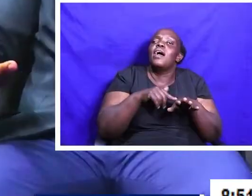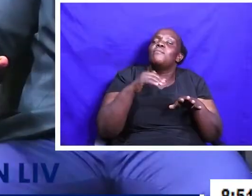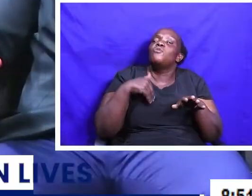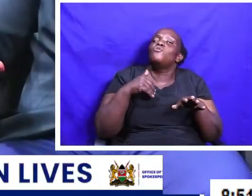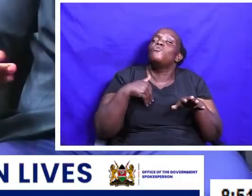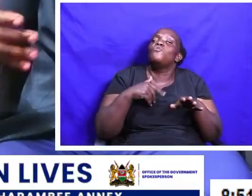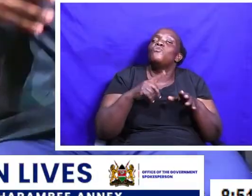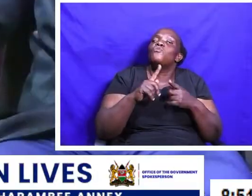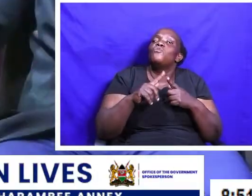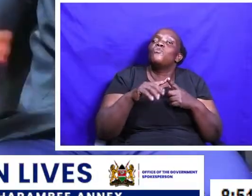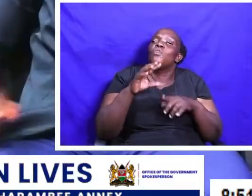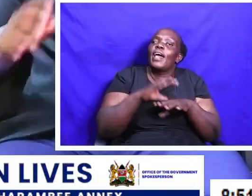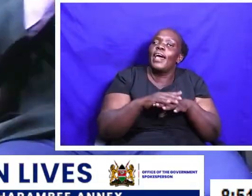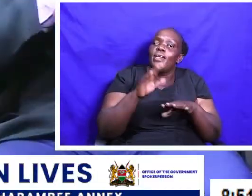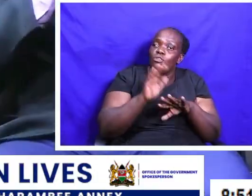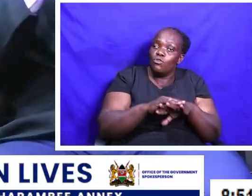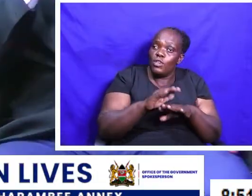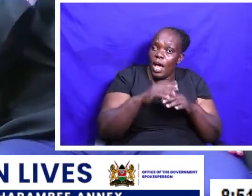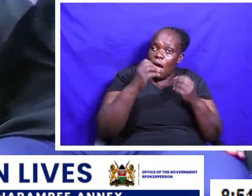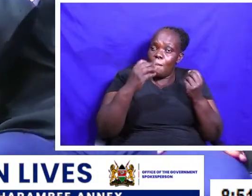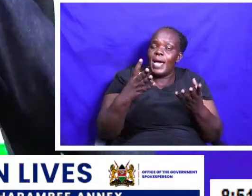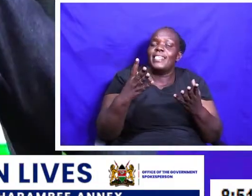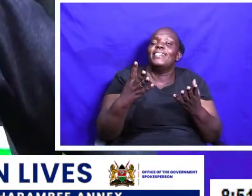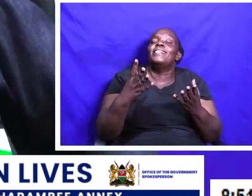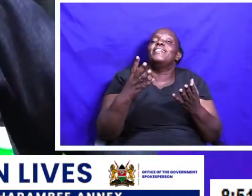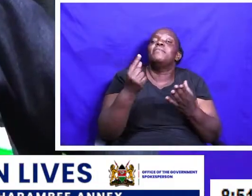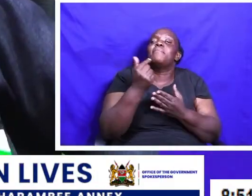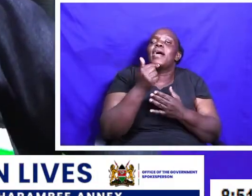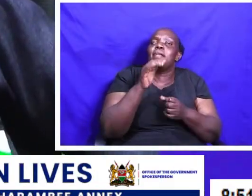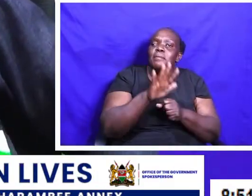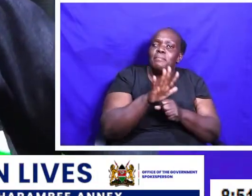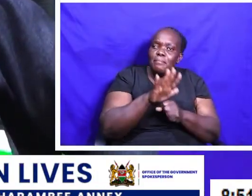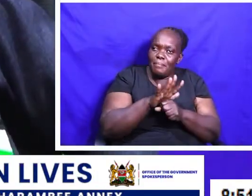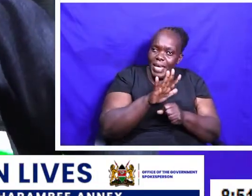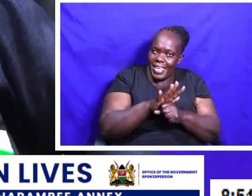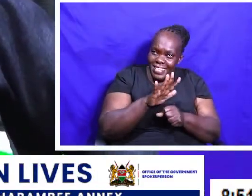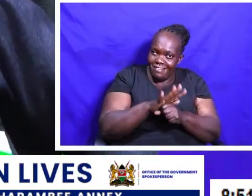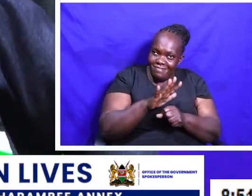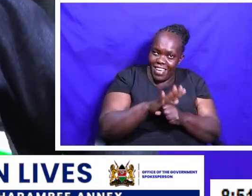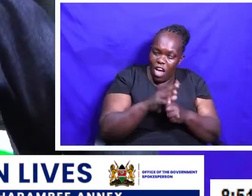time to harvest. Okay. Yeah. Very good. Now, how much money have you made we kijana?